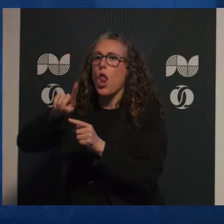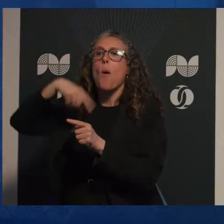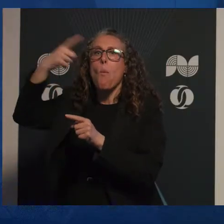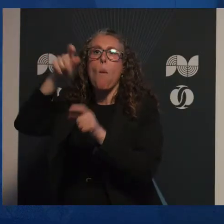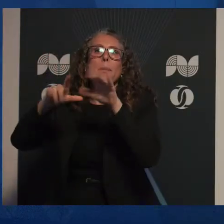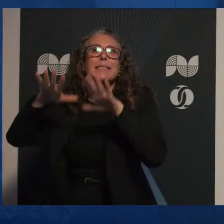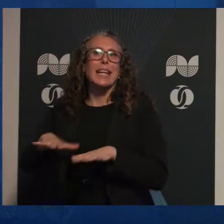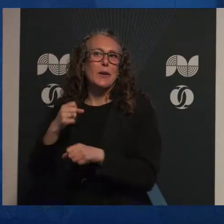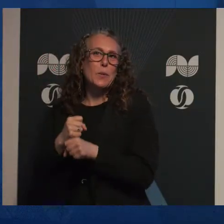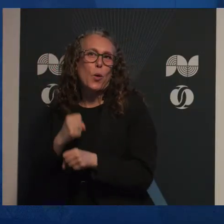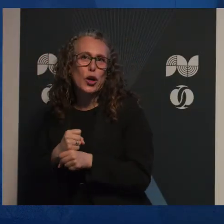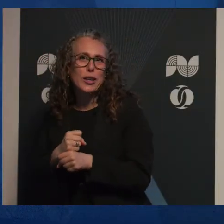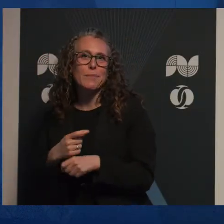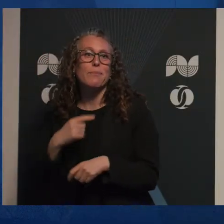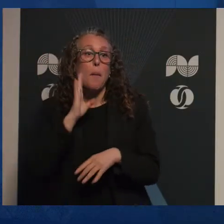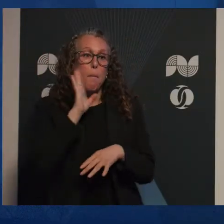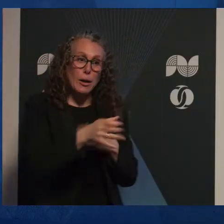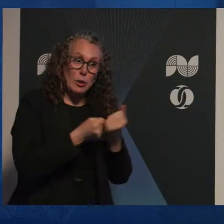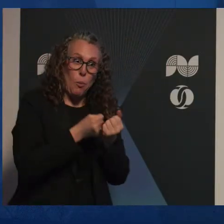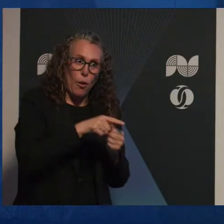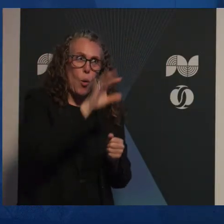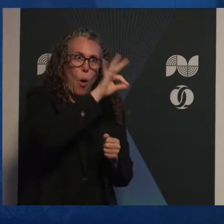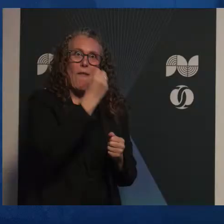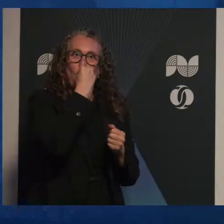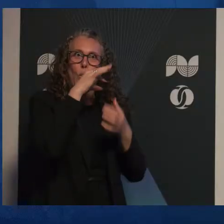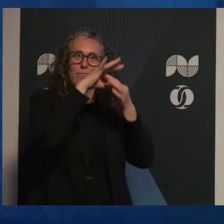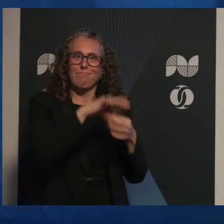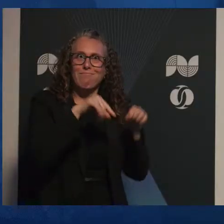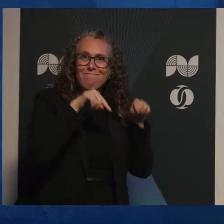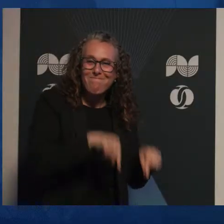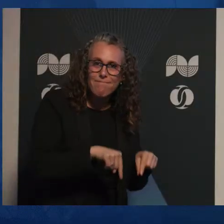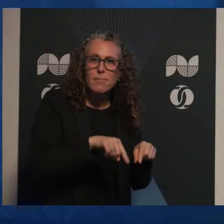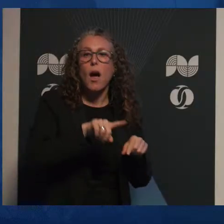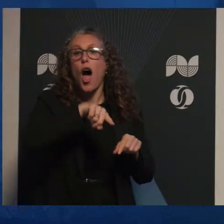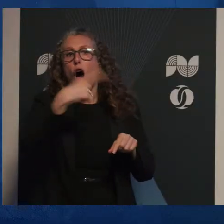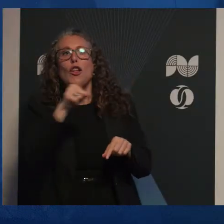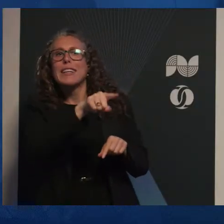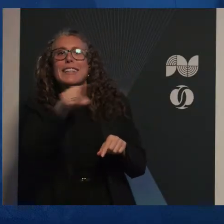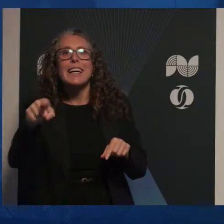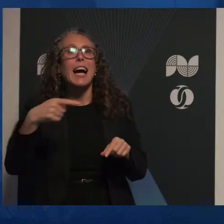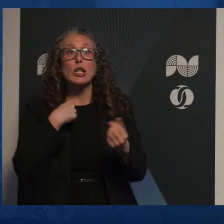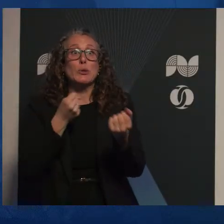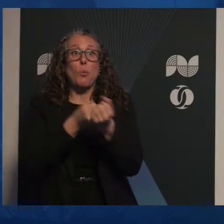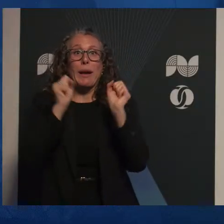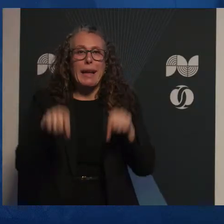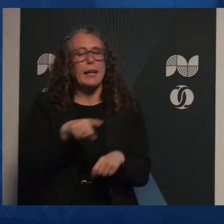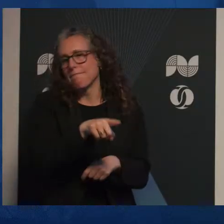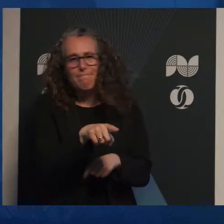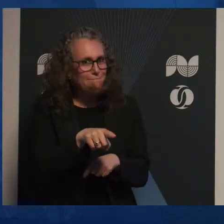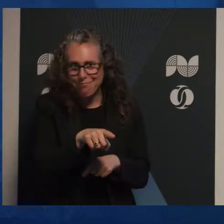complex ecosystem and a supply chain and everything, so that these economic sectors are competitive and are contributing positively